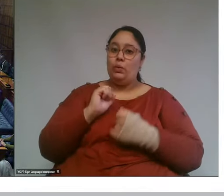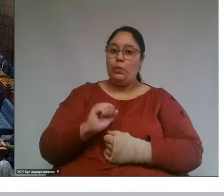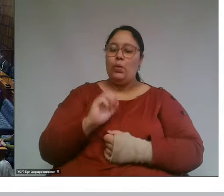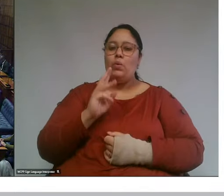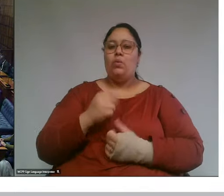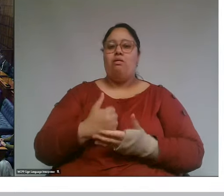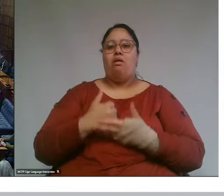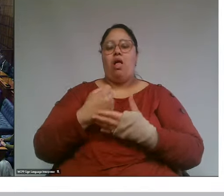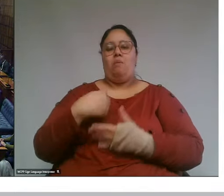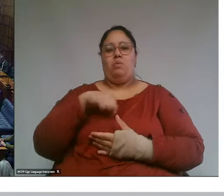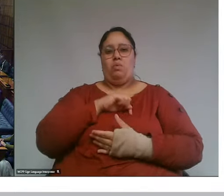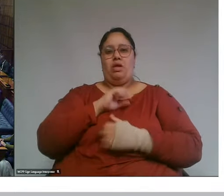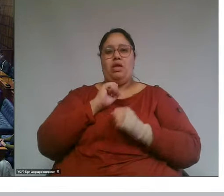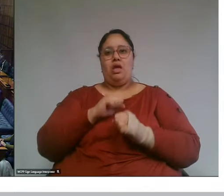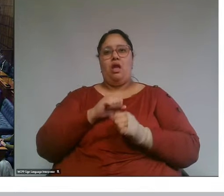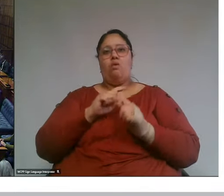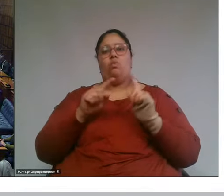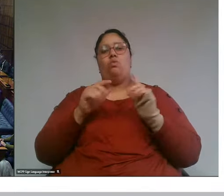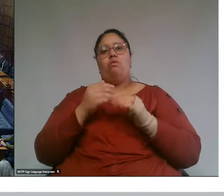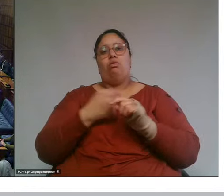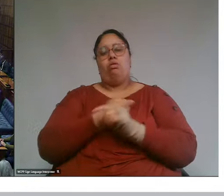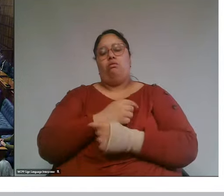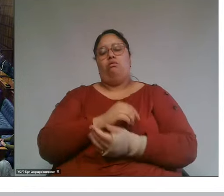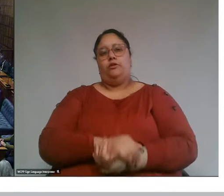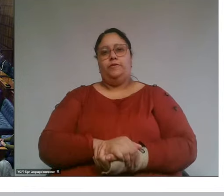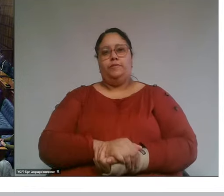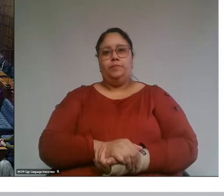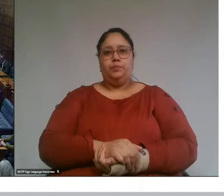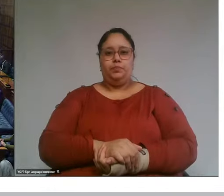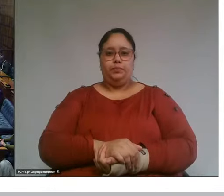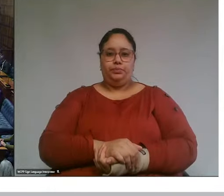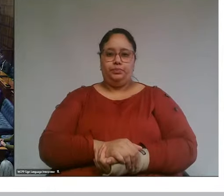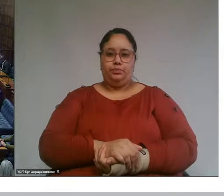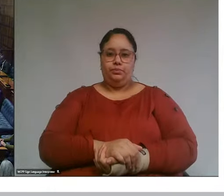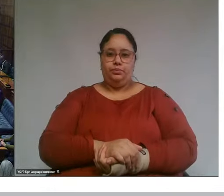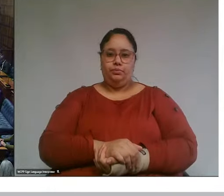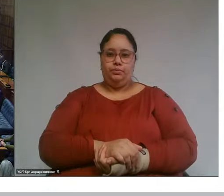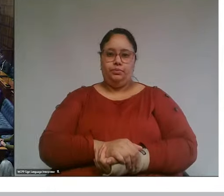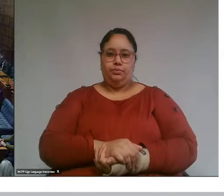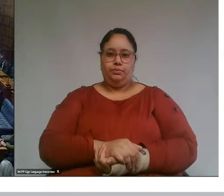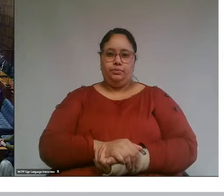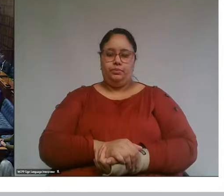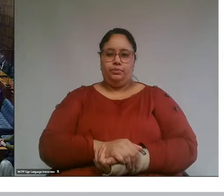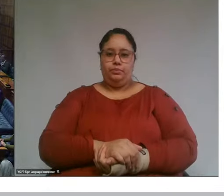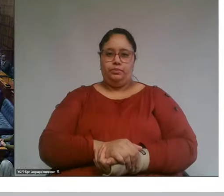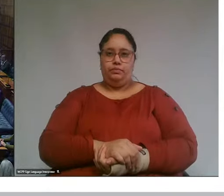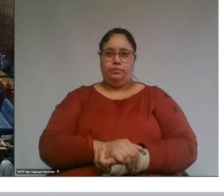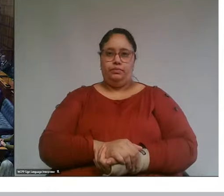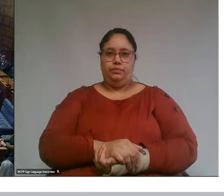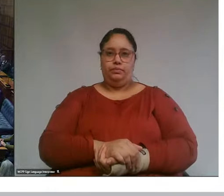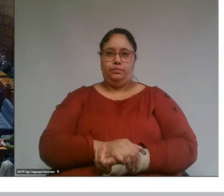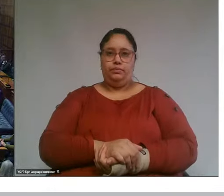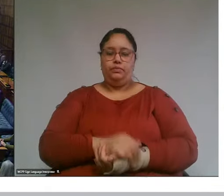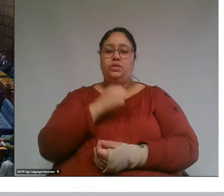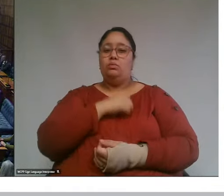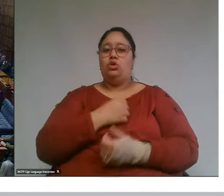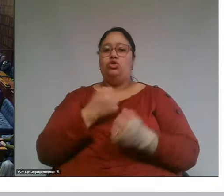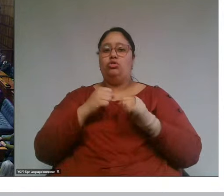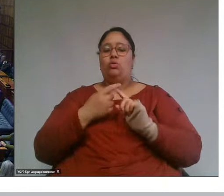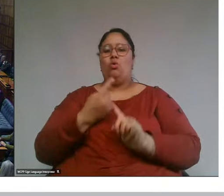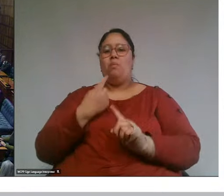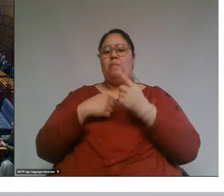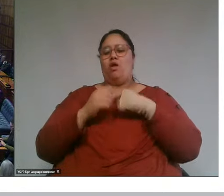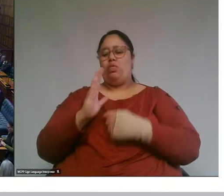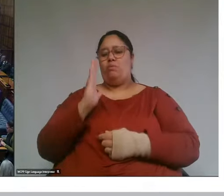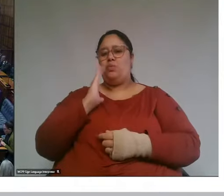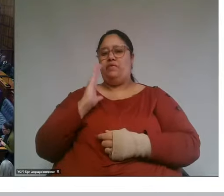help us rather than a from apologies chair if we could just go back to the previous question